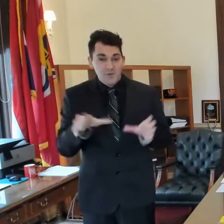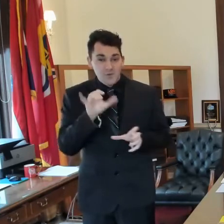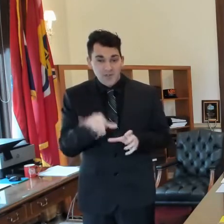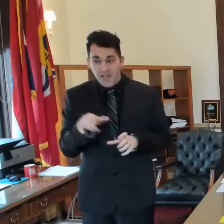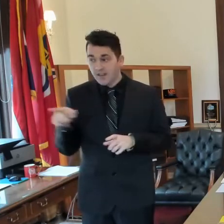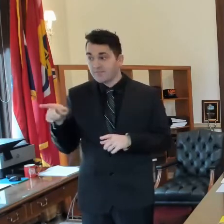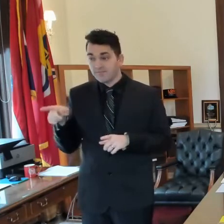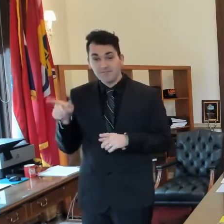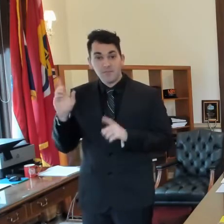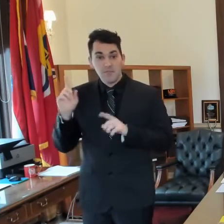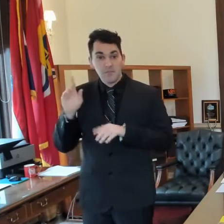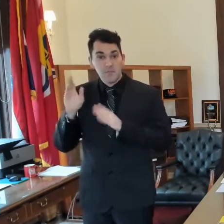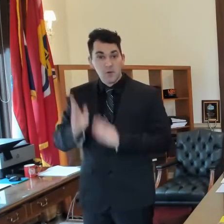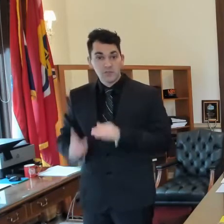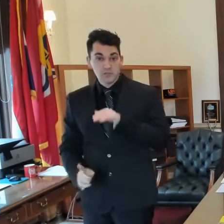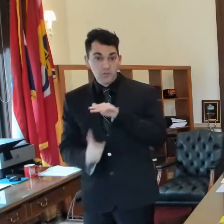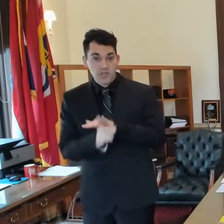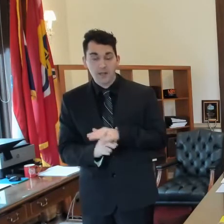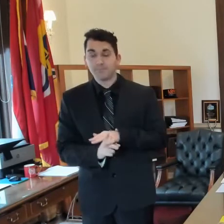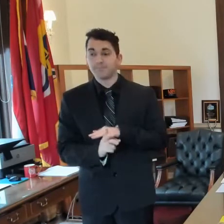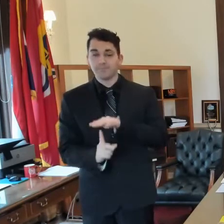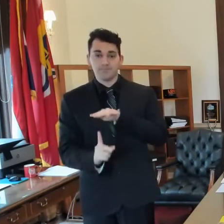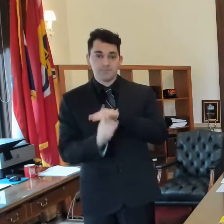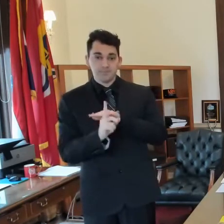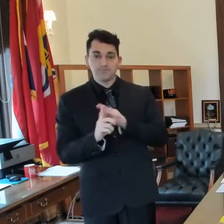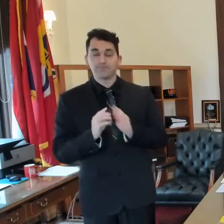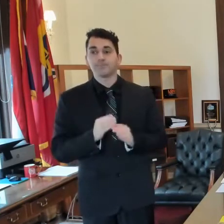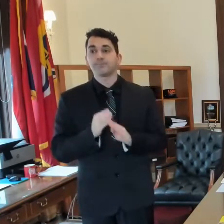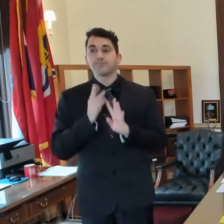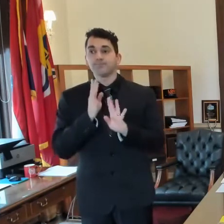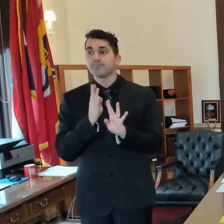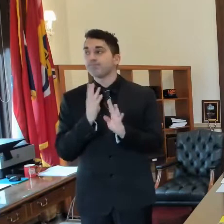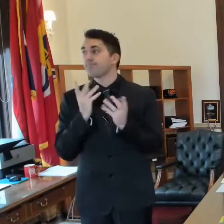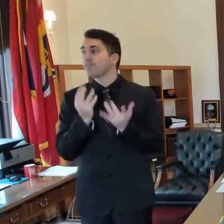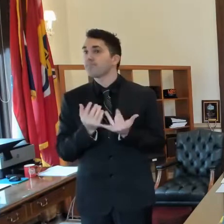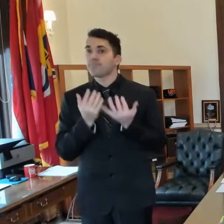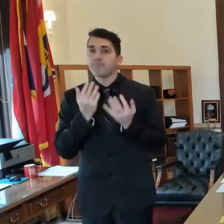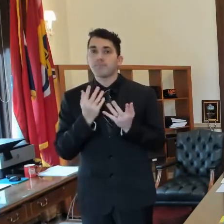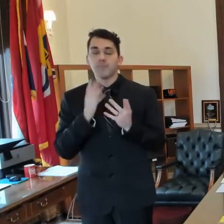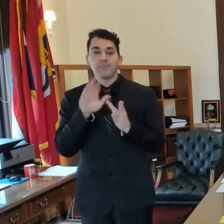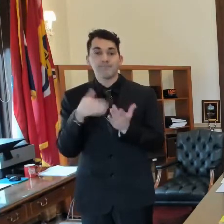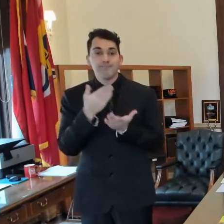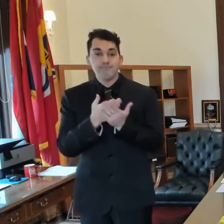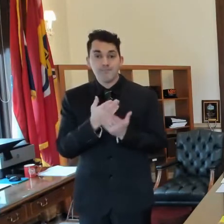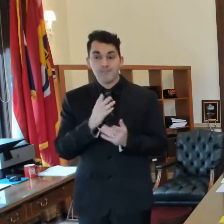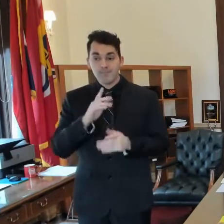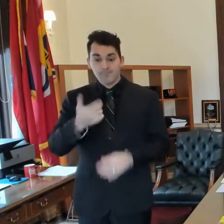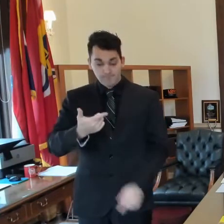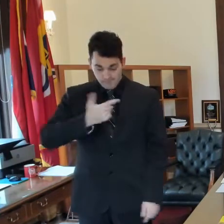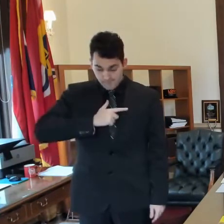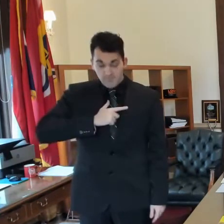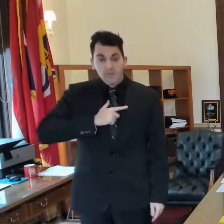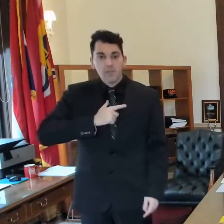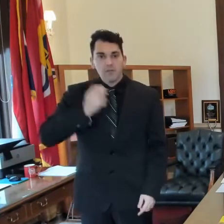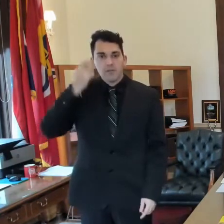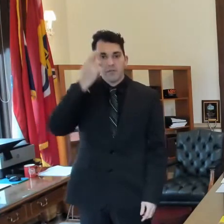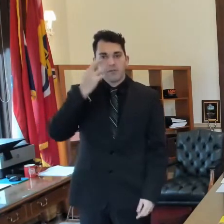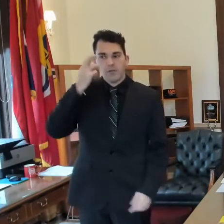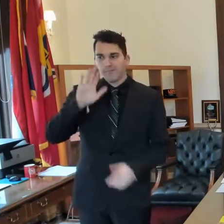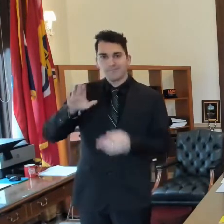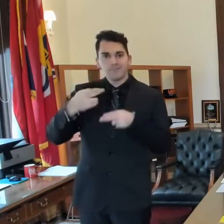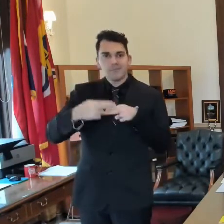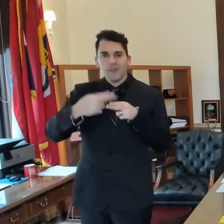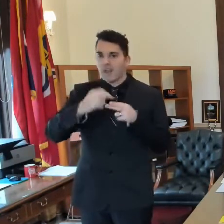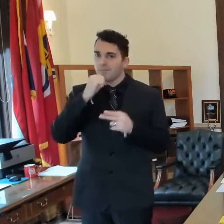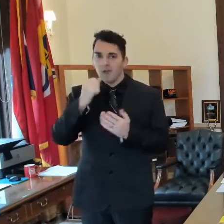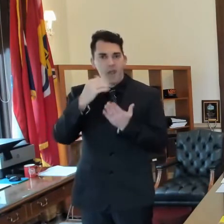line, they get up and then to the front of the line finally, and then they realize they're not on the list because it's not the